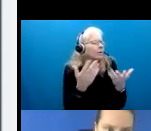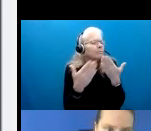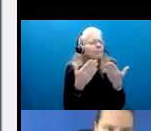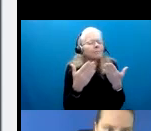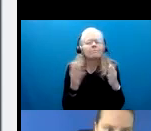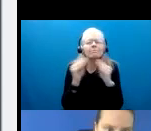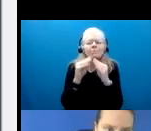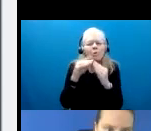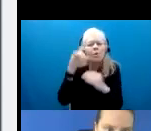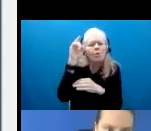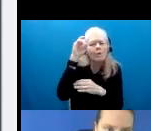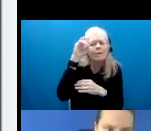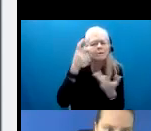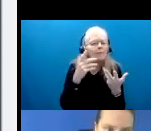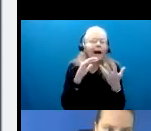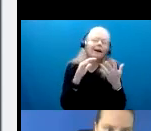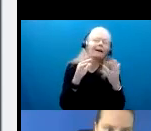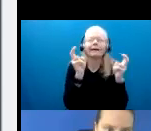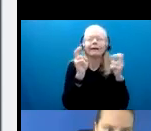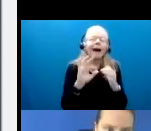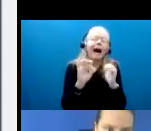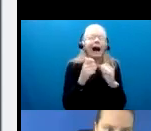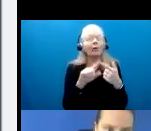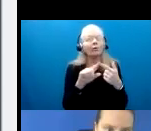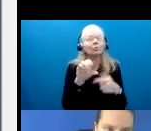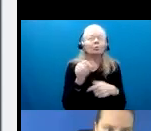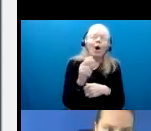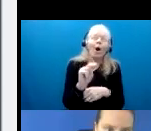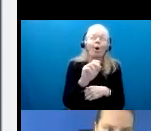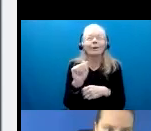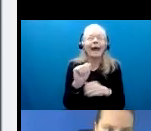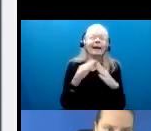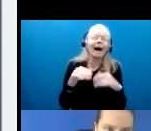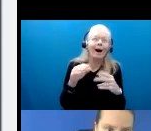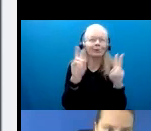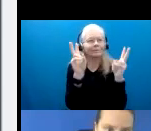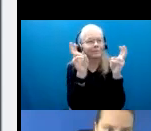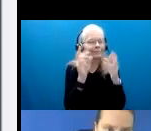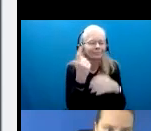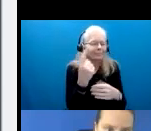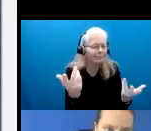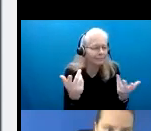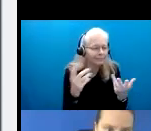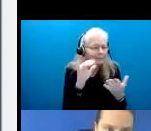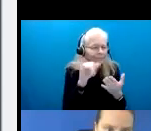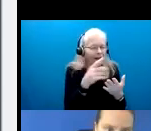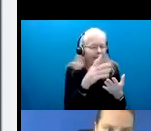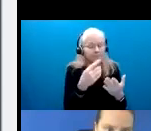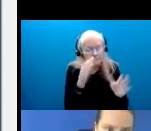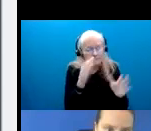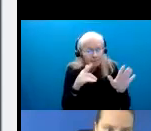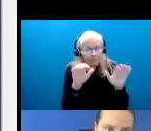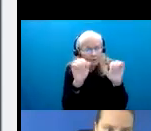wisdom, or how to own a house, or how, you know what I mean? It's like, it's one thing to help